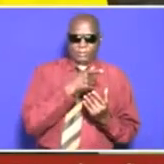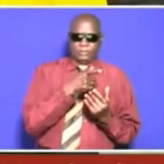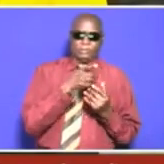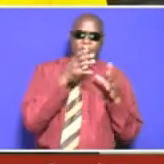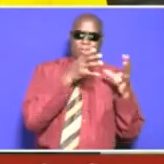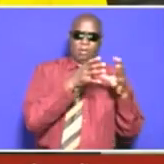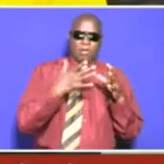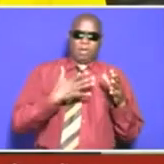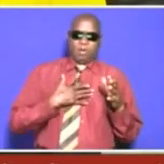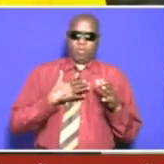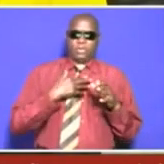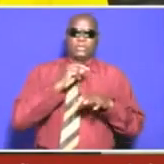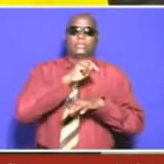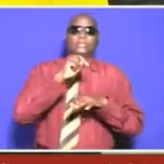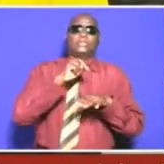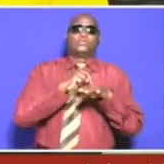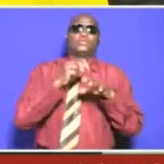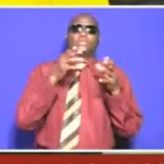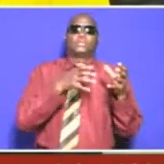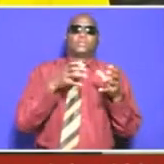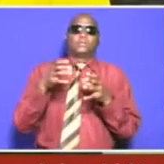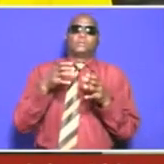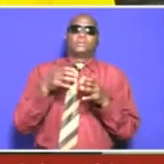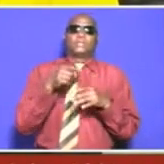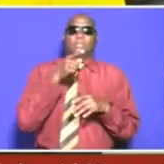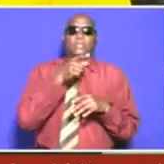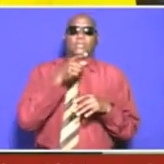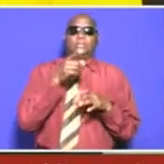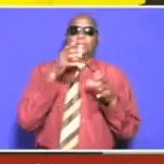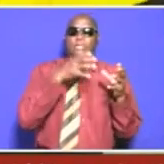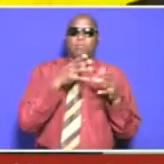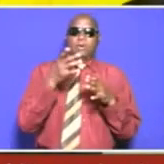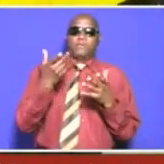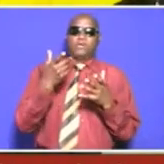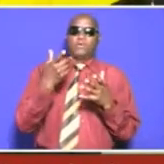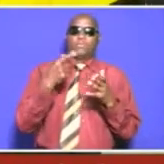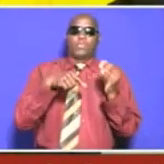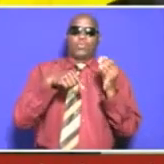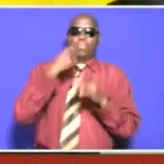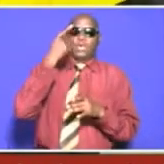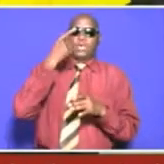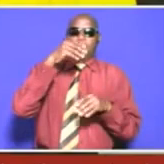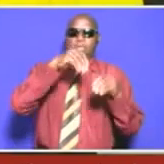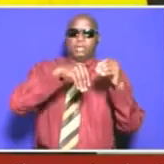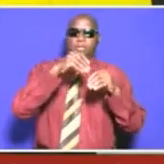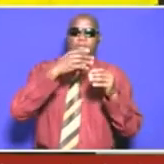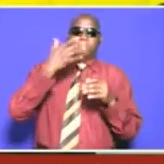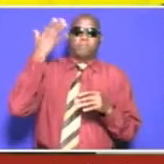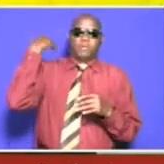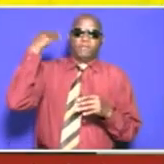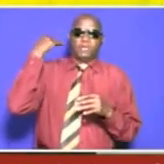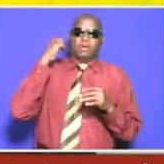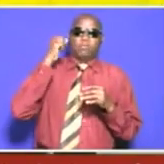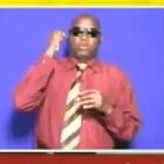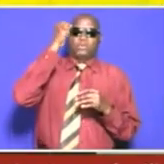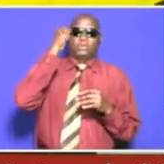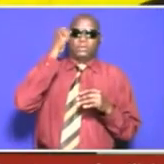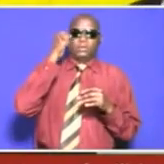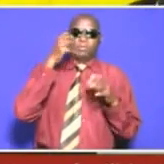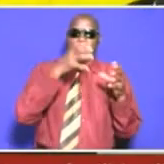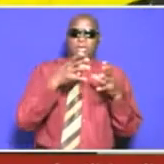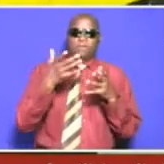kitaifa na si chama ya kushinda uchaguzi. Previously, political parties were for winning